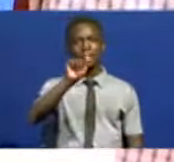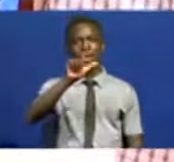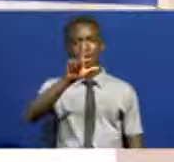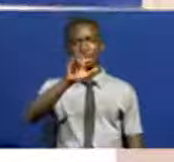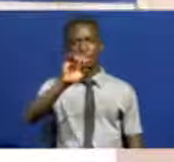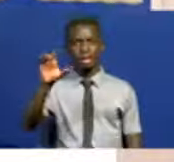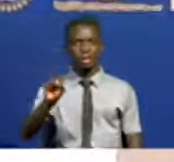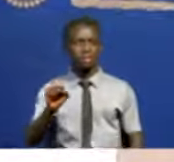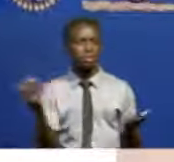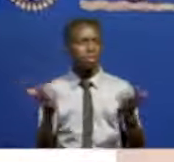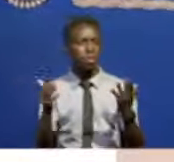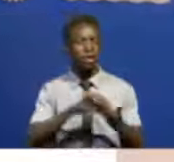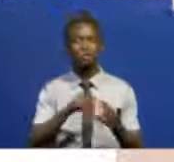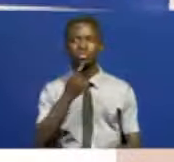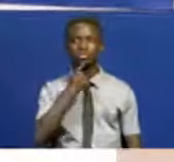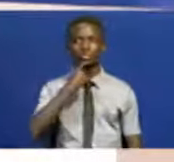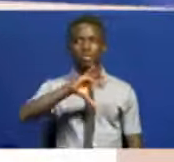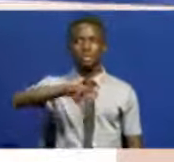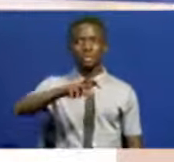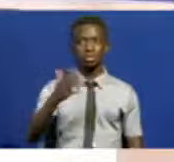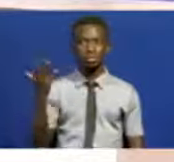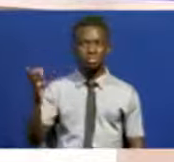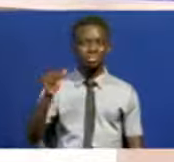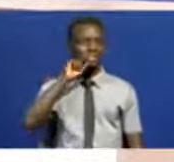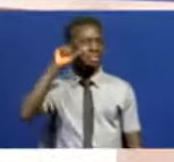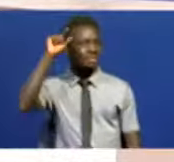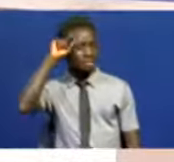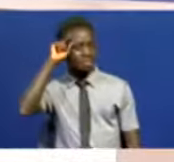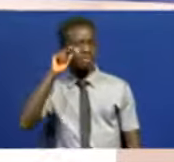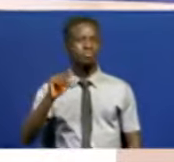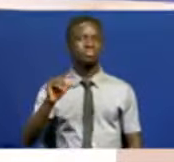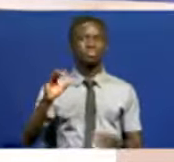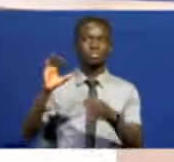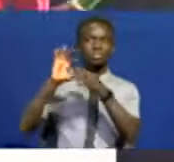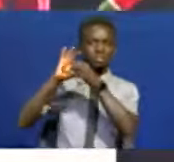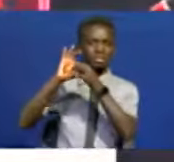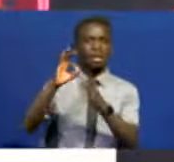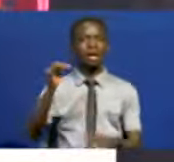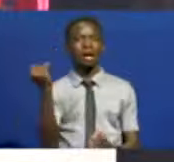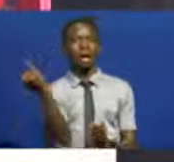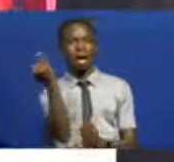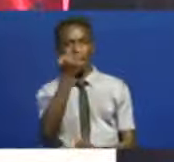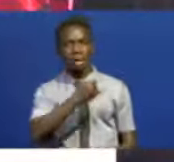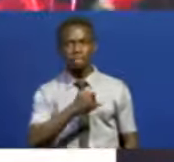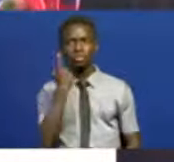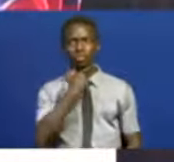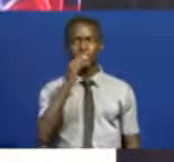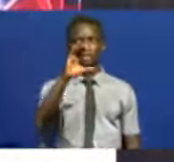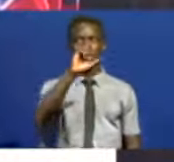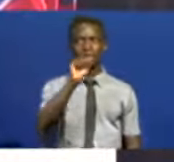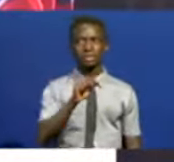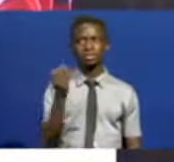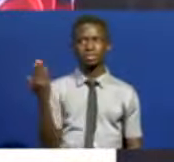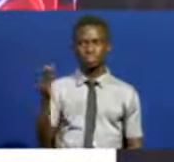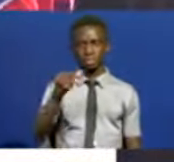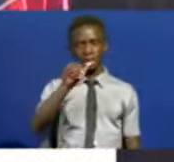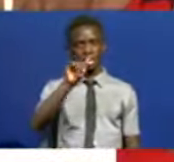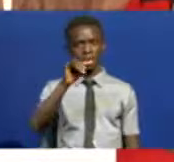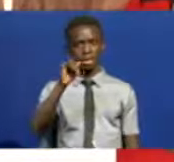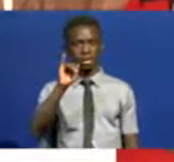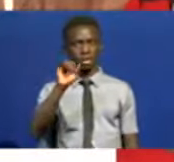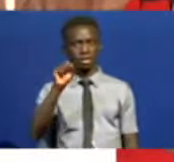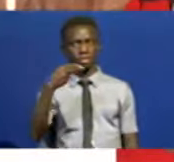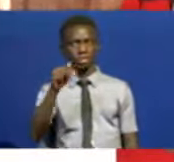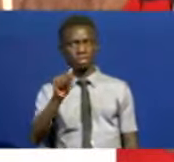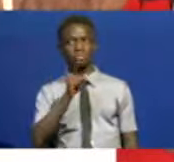Turkana County. Gender, Culture, Arts and Heritage Cabinet Secretary Aisha Jumwa saying Kenya is best